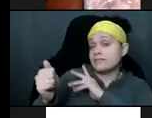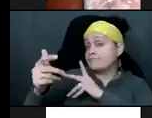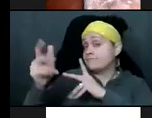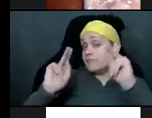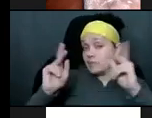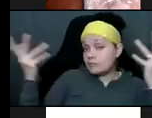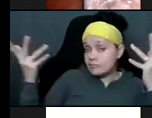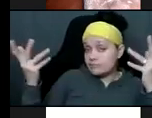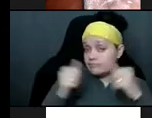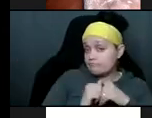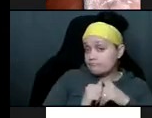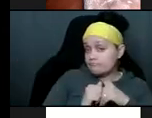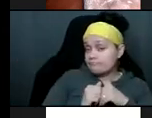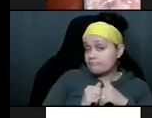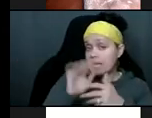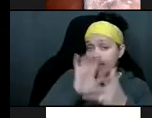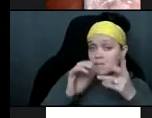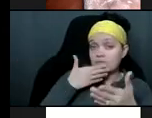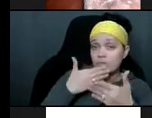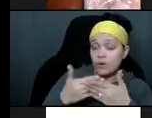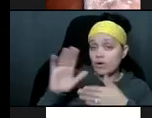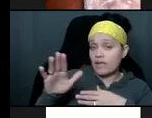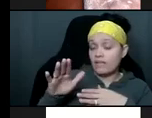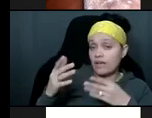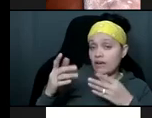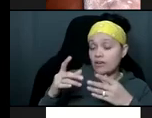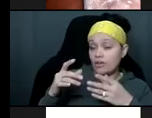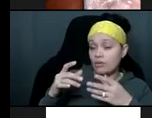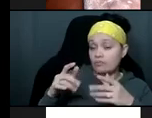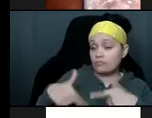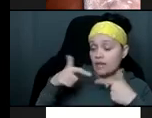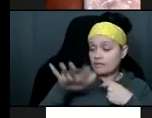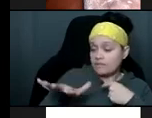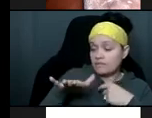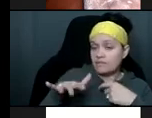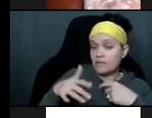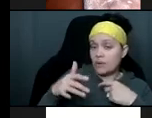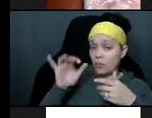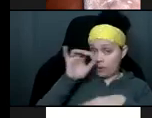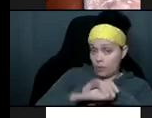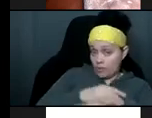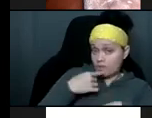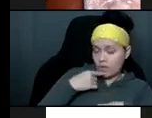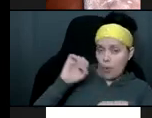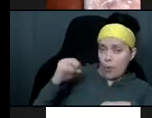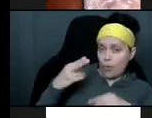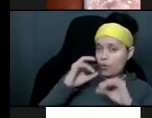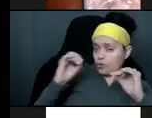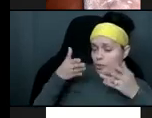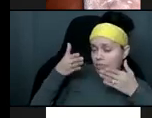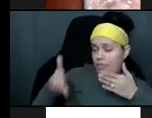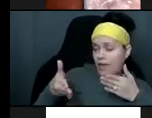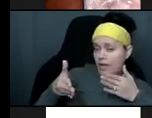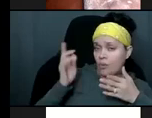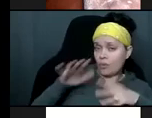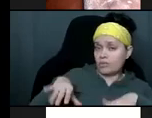people who mixed well in their rugged environment? Would Britain then have said, oh, there's nobody there, we'll